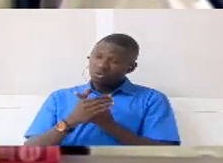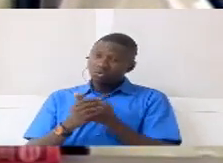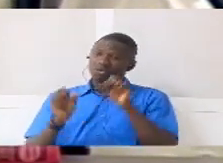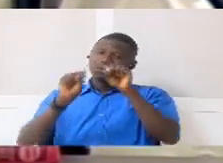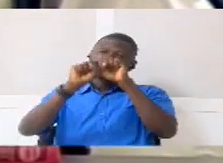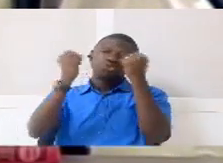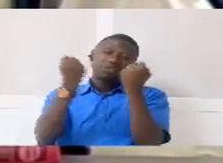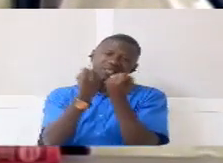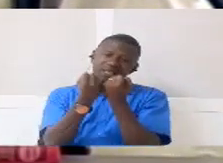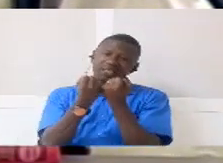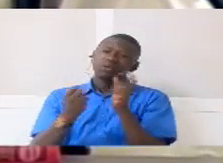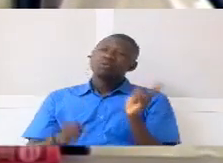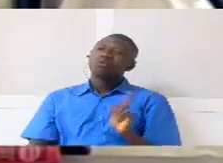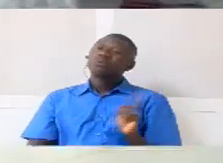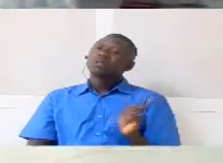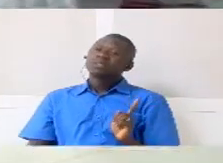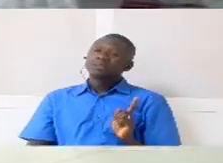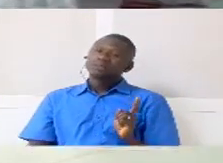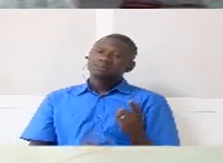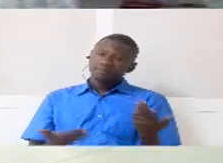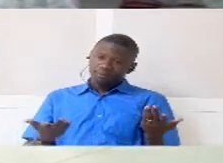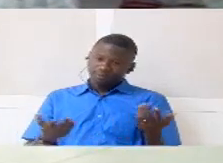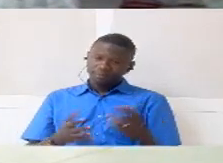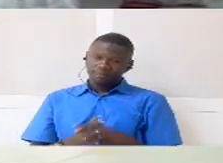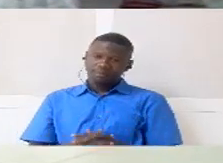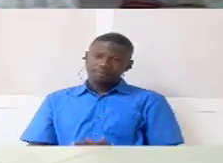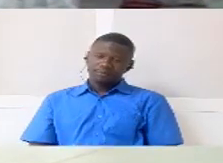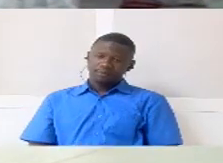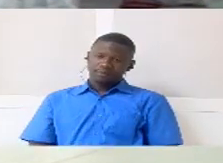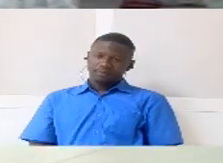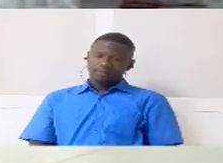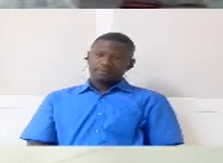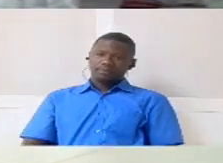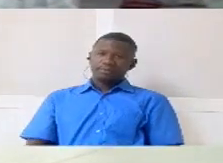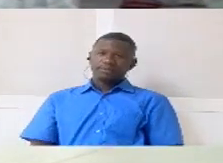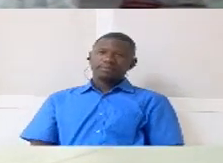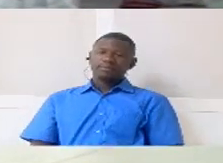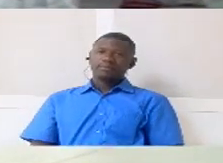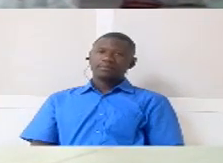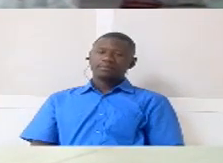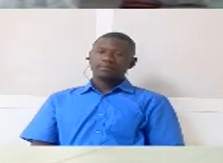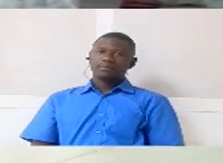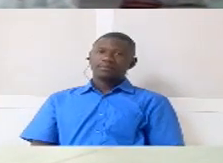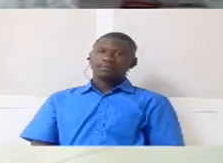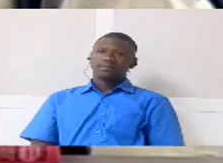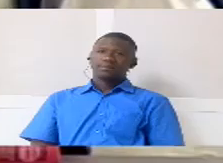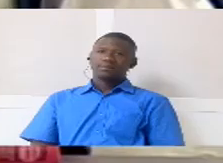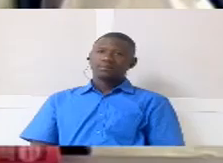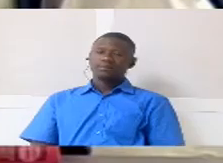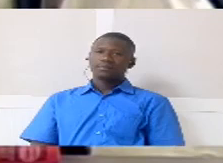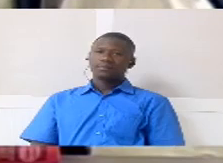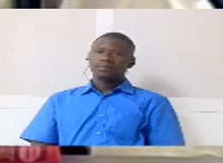Barbitun left a foot at Damien, Wellam Yinti Co. Casso Fango Dalilo Muneti, Wellam Yinti, Menu Mutaye